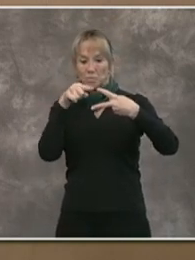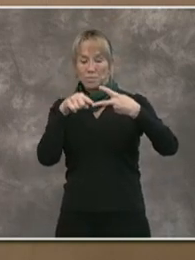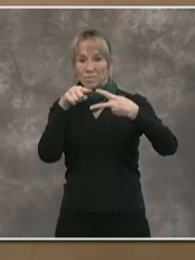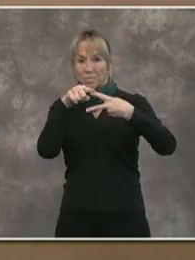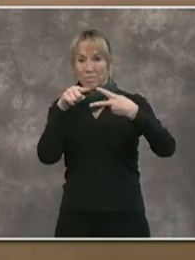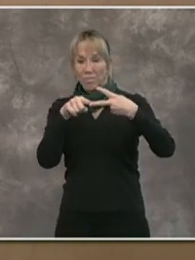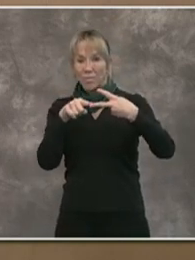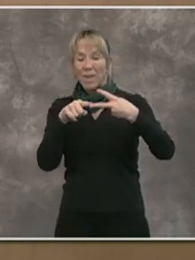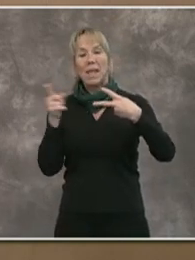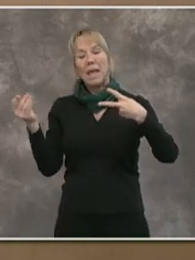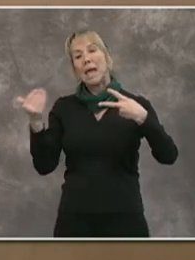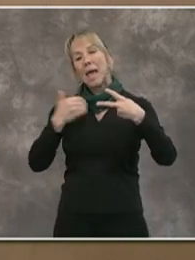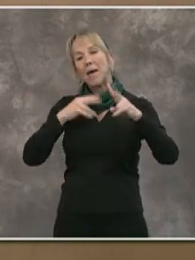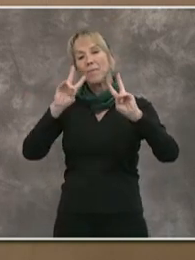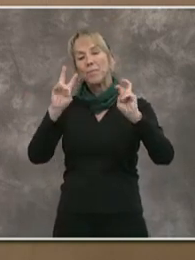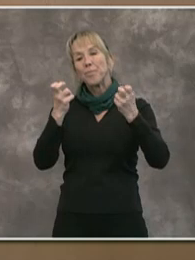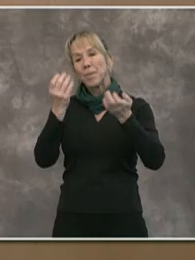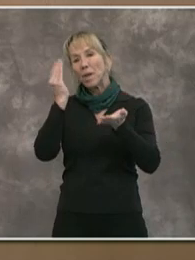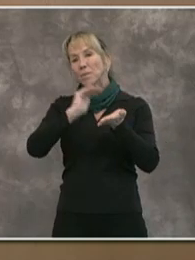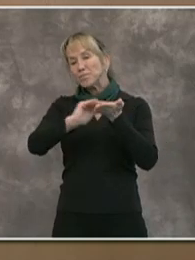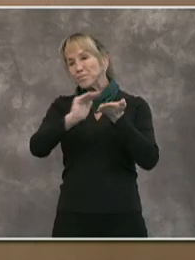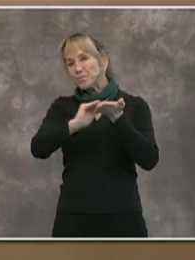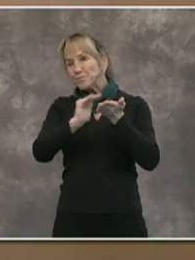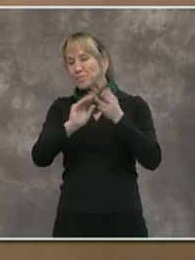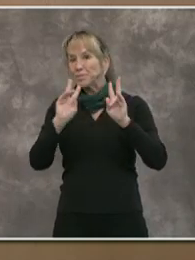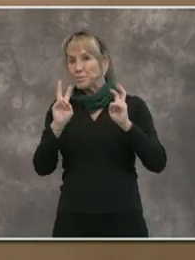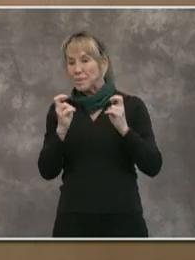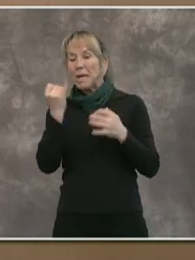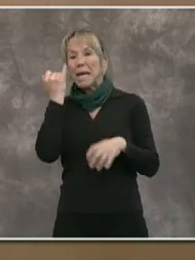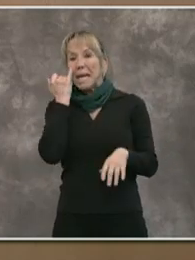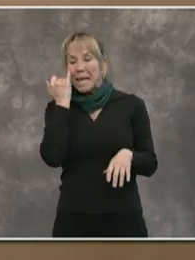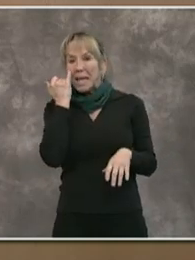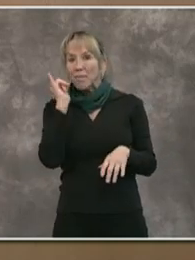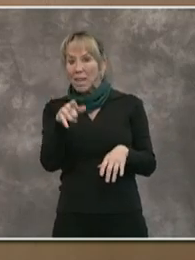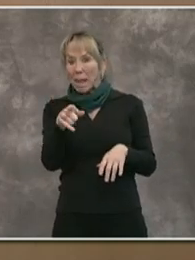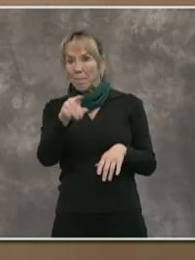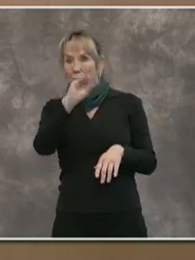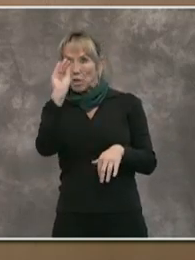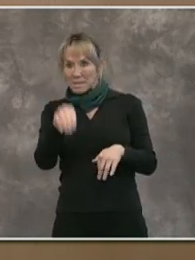offers a forgiveness feature, provided a percentage of funds are